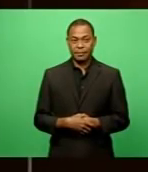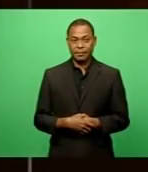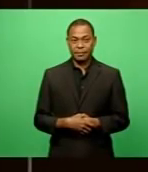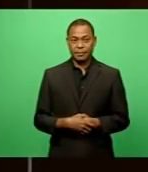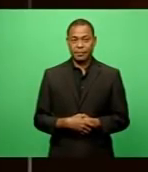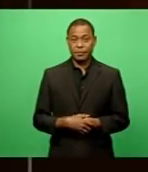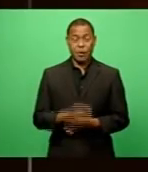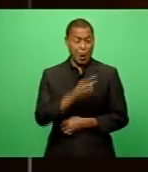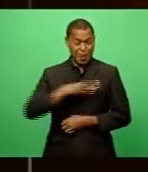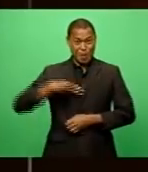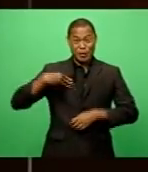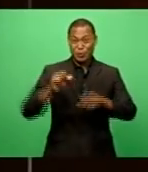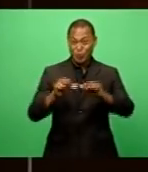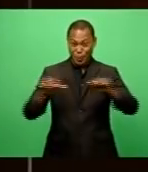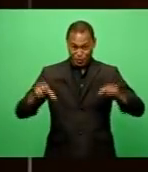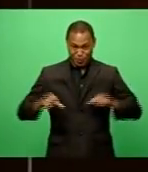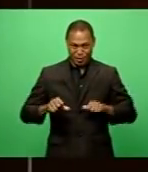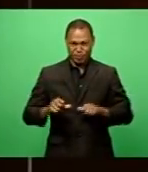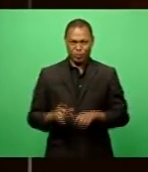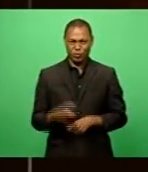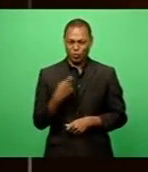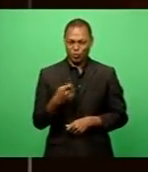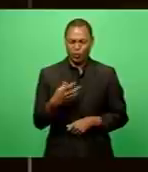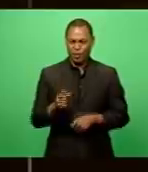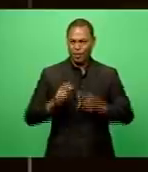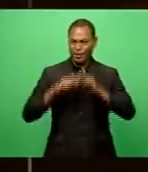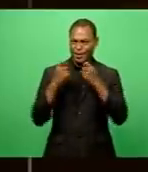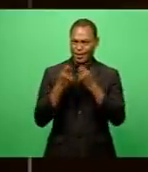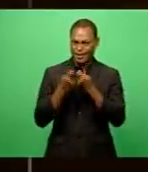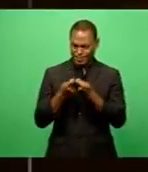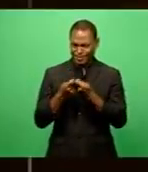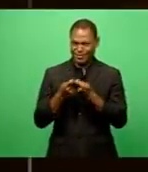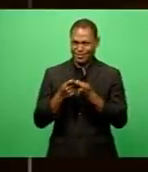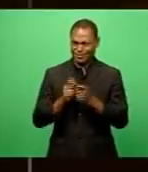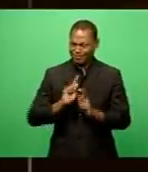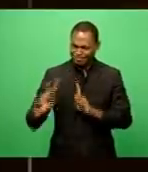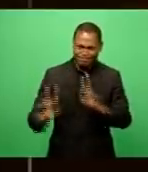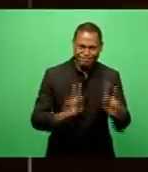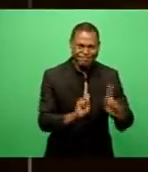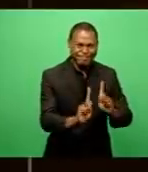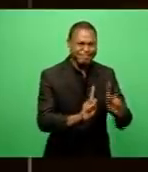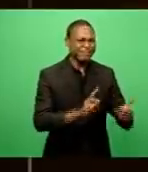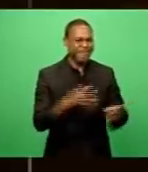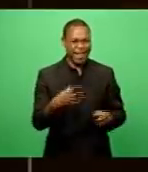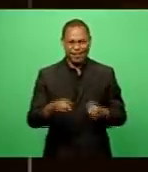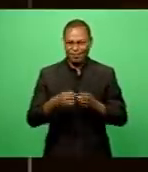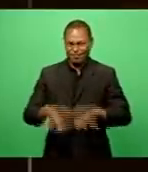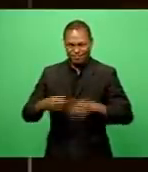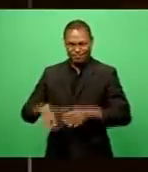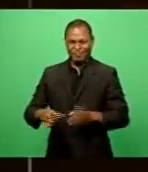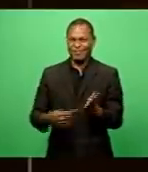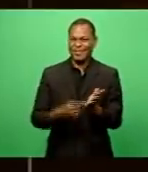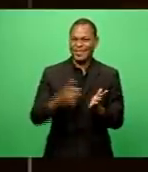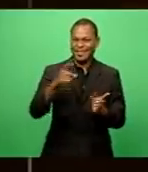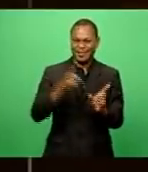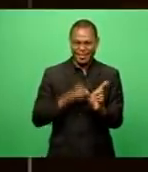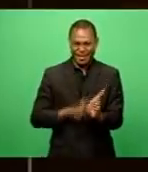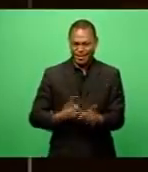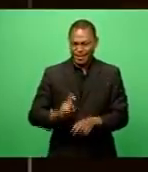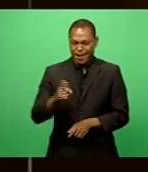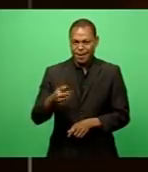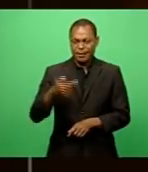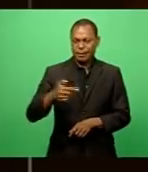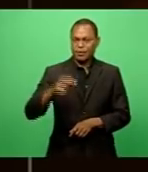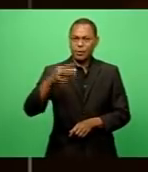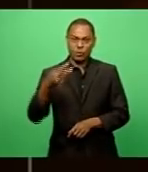The Ministry of Agriculture will deploy teams to conduct damage assessment in areas affected by Tropical Cyclone Yasa in possibly the next